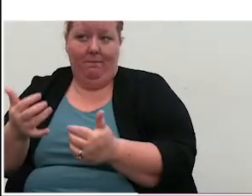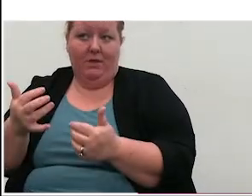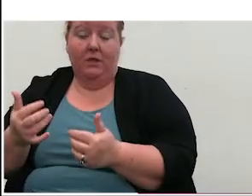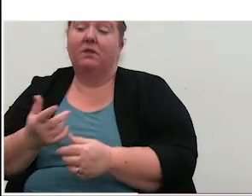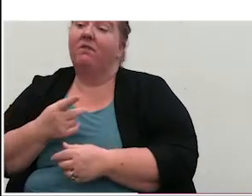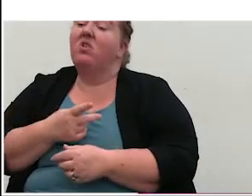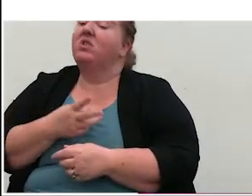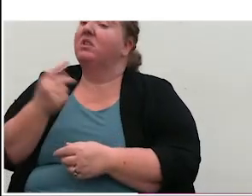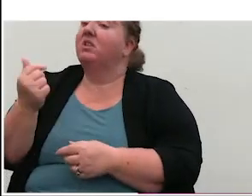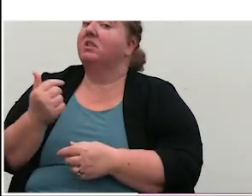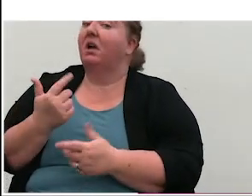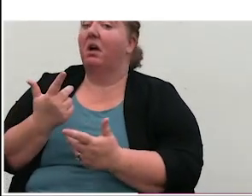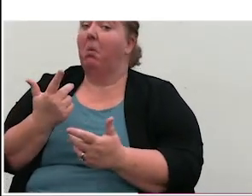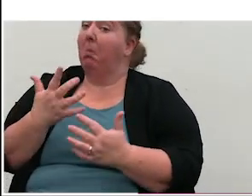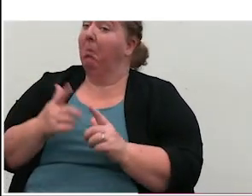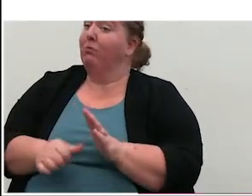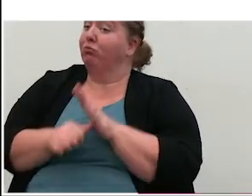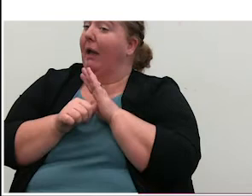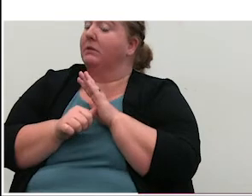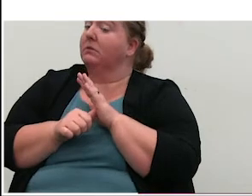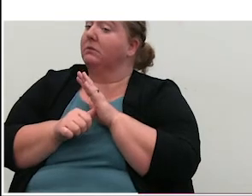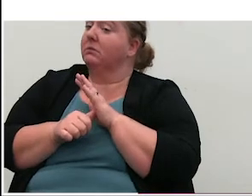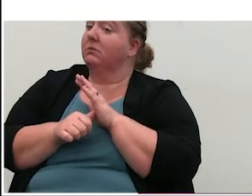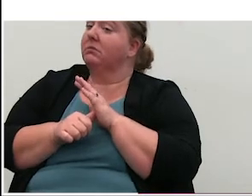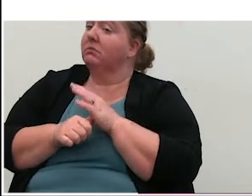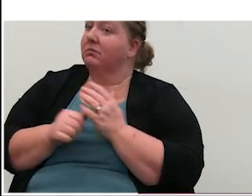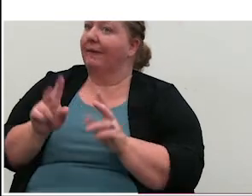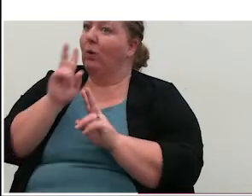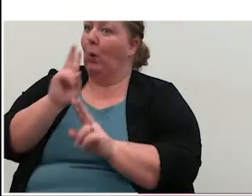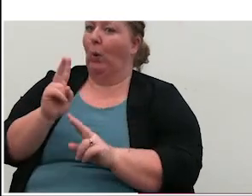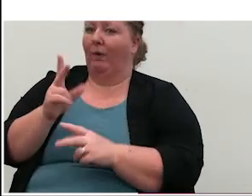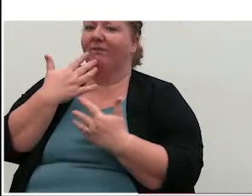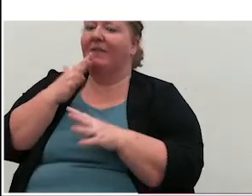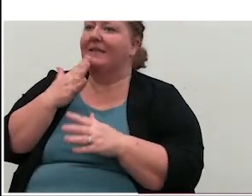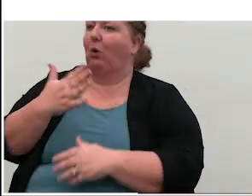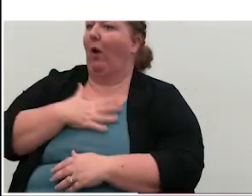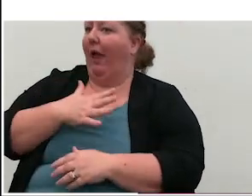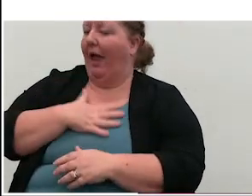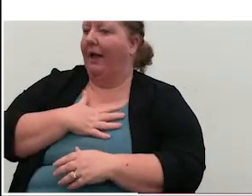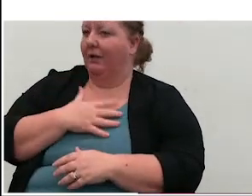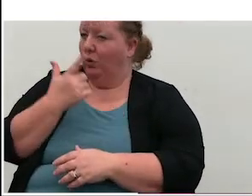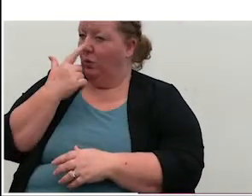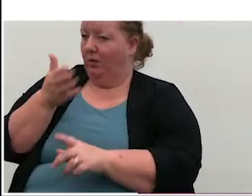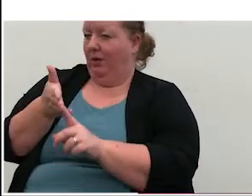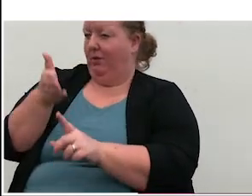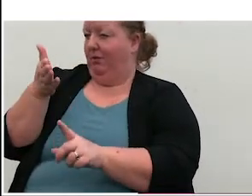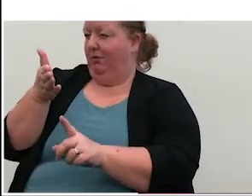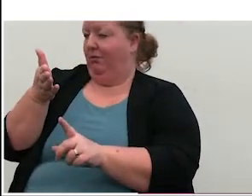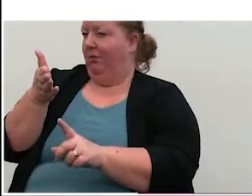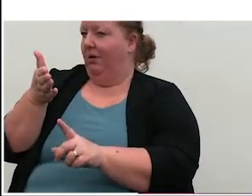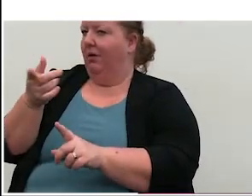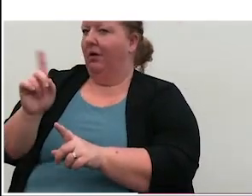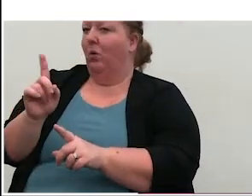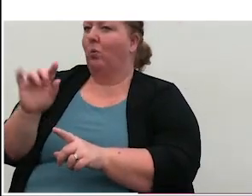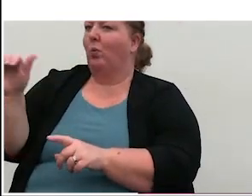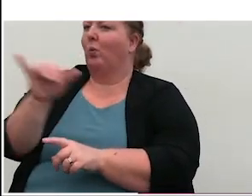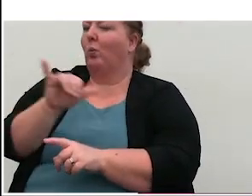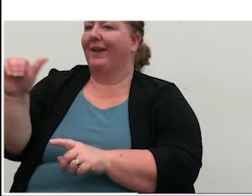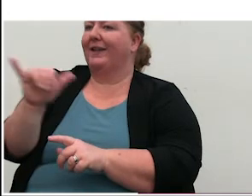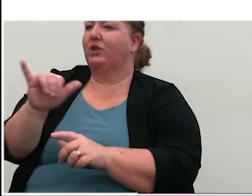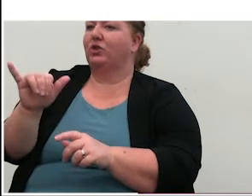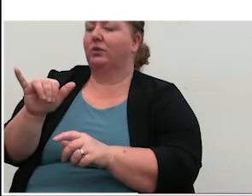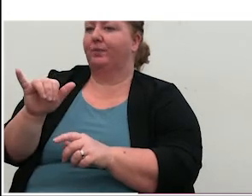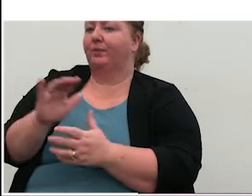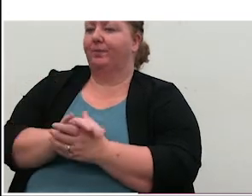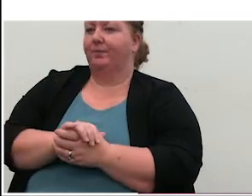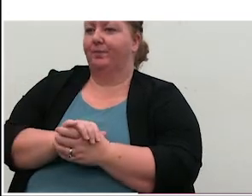some of them, it's actually quite impressive. If we look at Facebook likes, we can tell quite well what gender you are